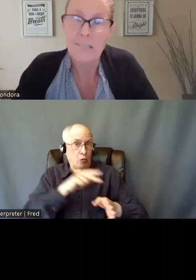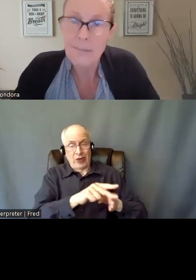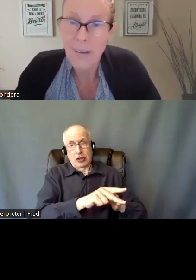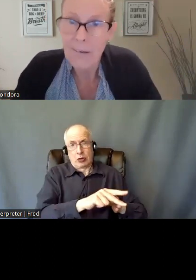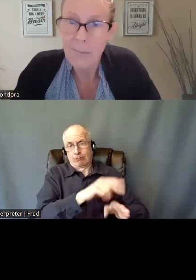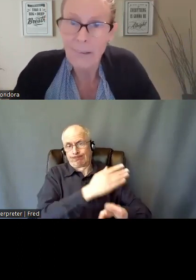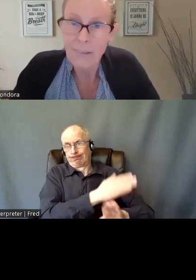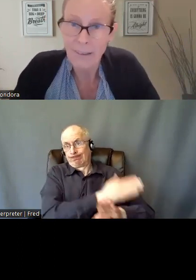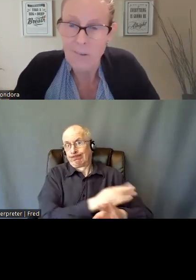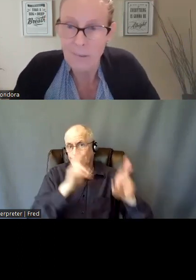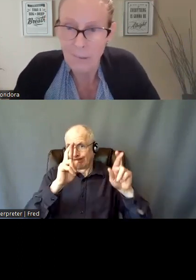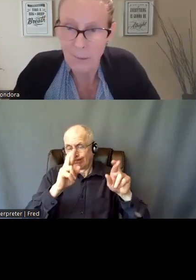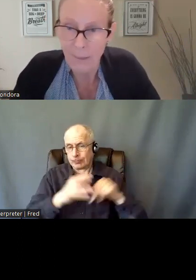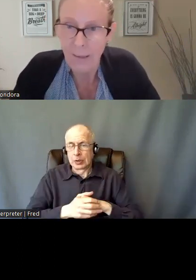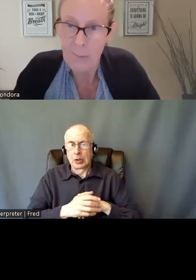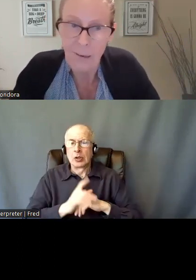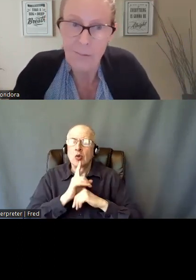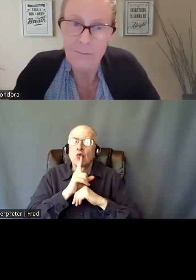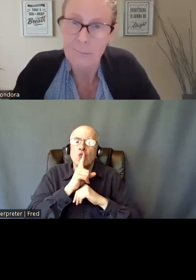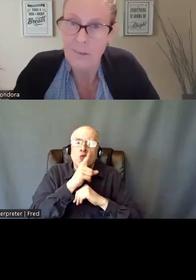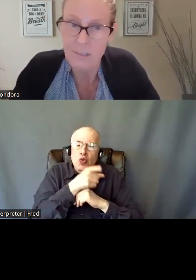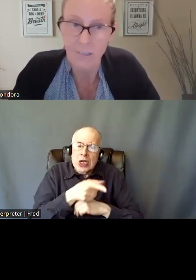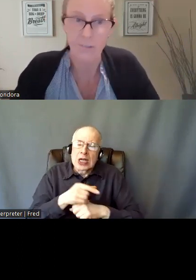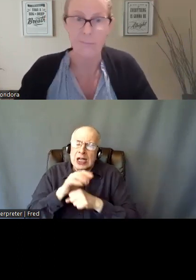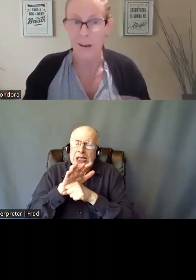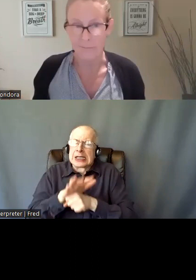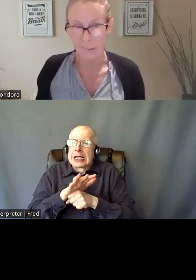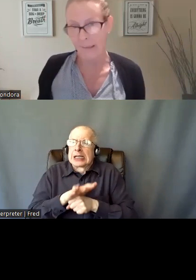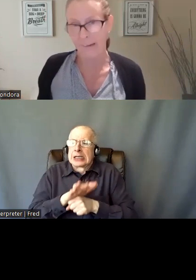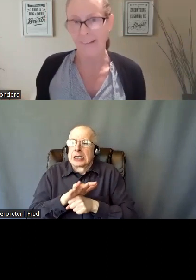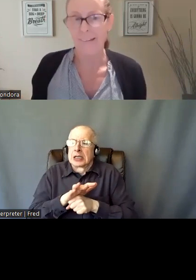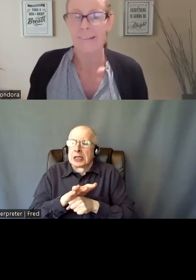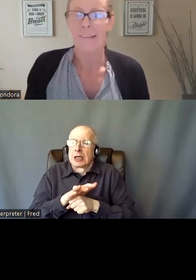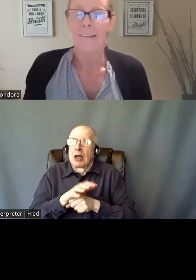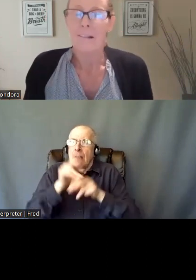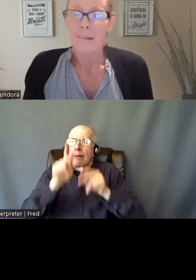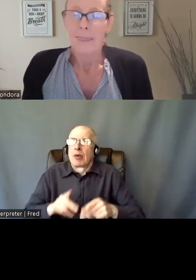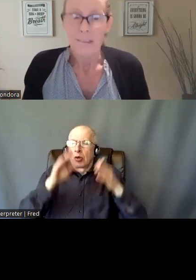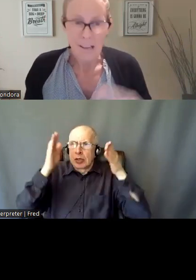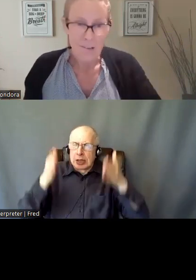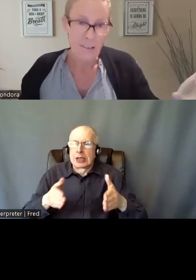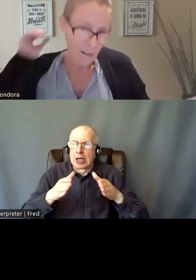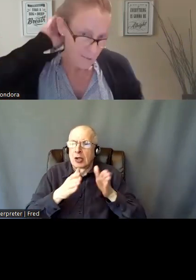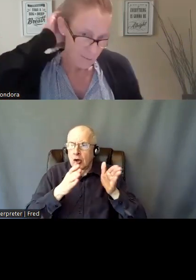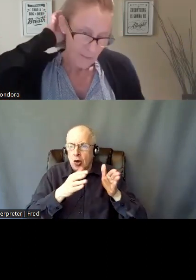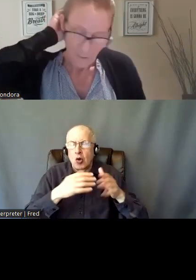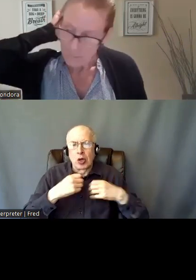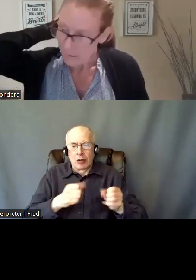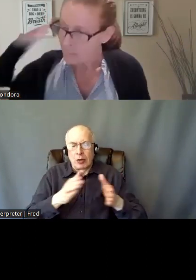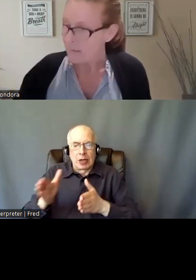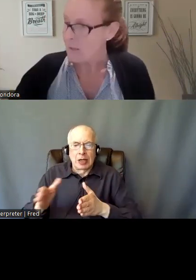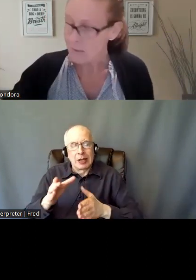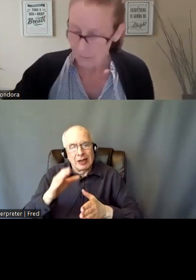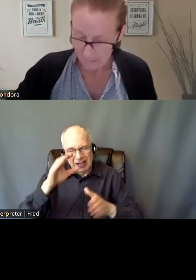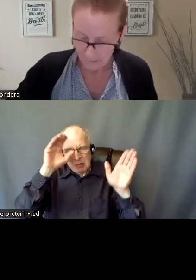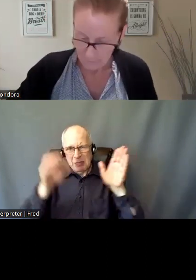Because this is a very real tension when you think about person-centered recovery planning. This is actually a cartoon that comes out of